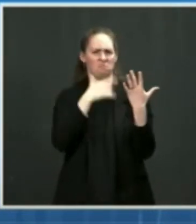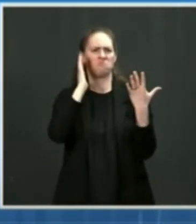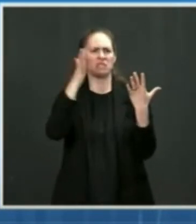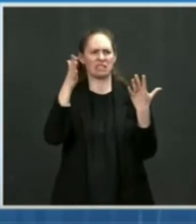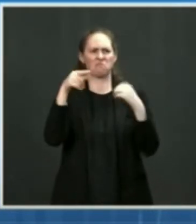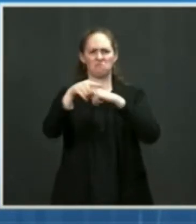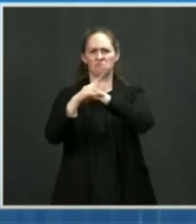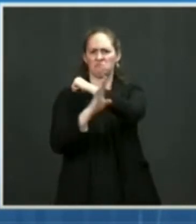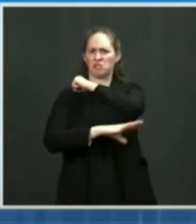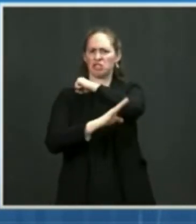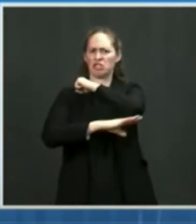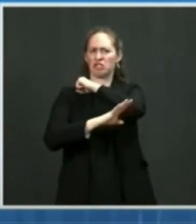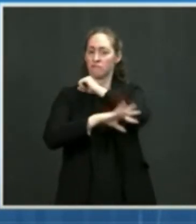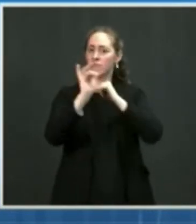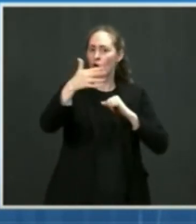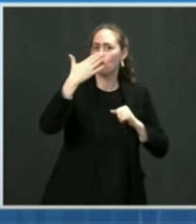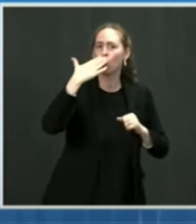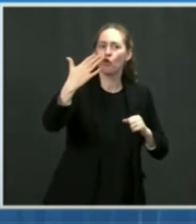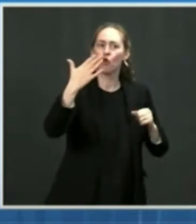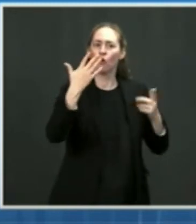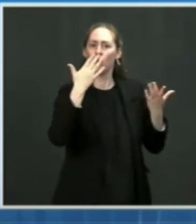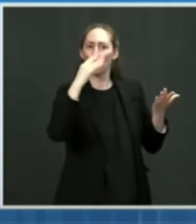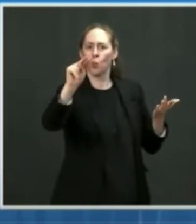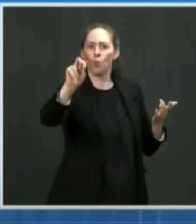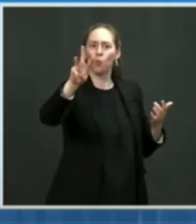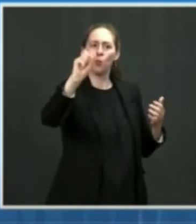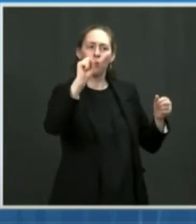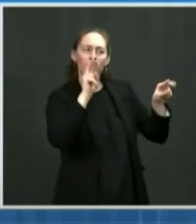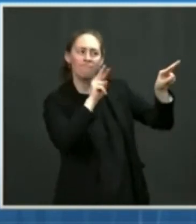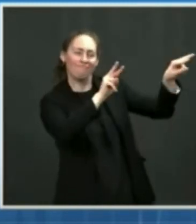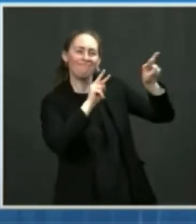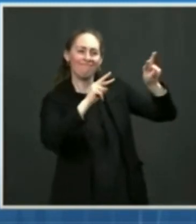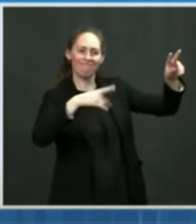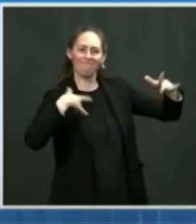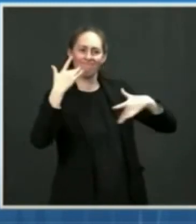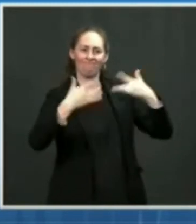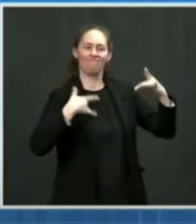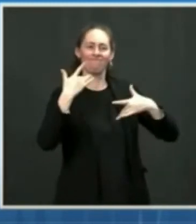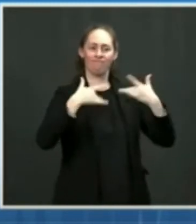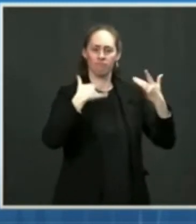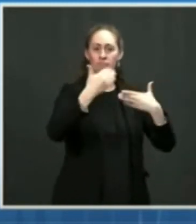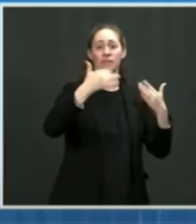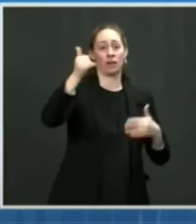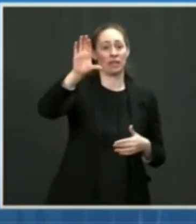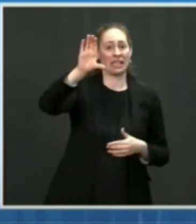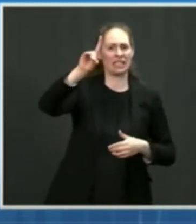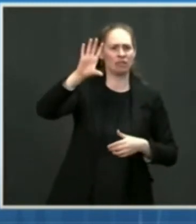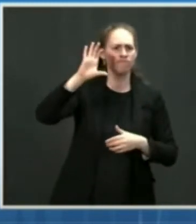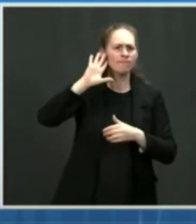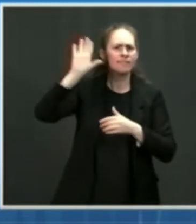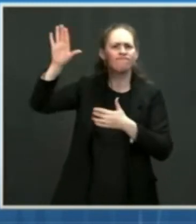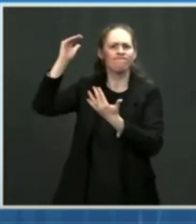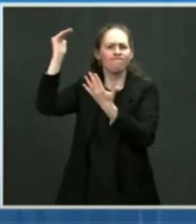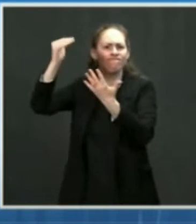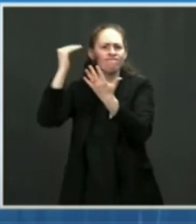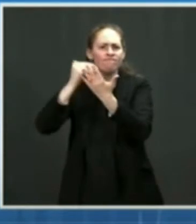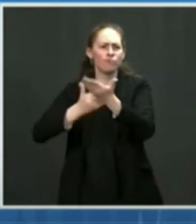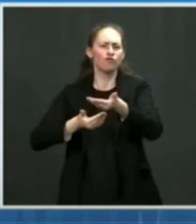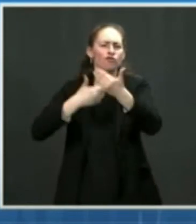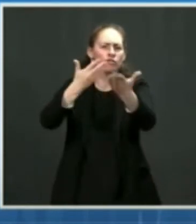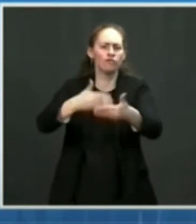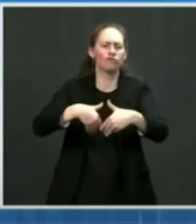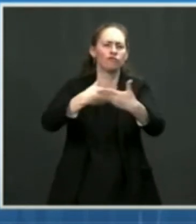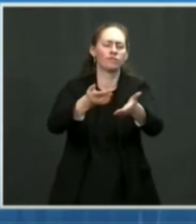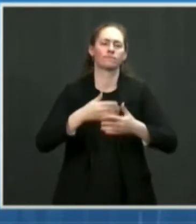Obviously, we're going to await the FDA and their work, and then the CDC's follow-up recommendations. We have, over the last